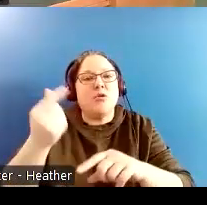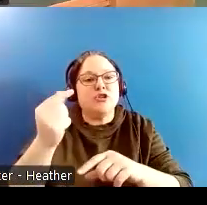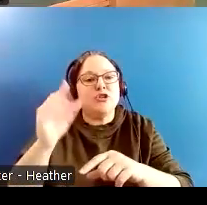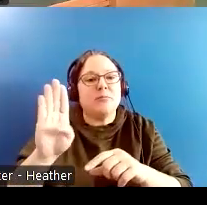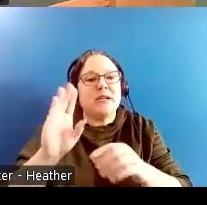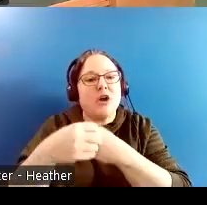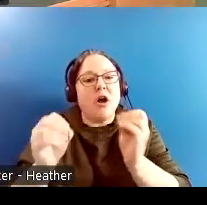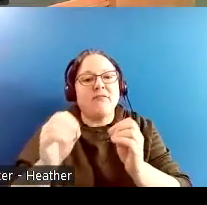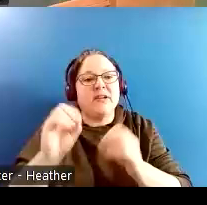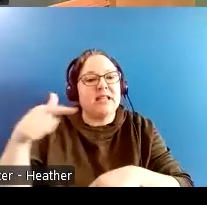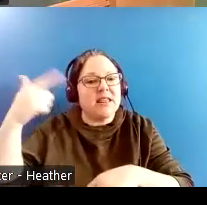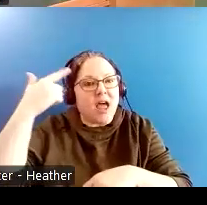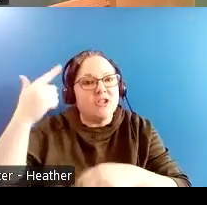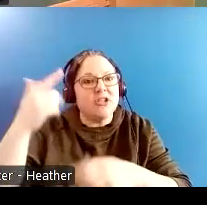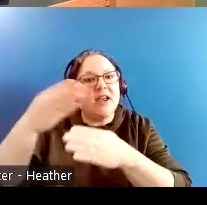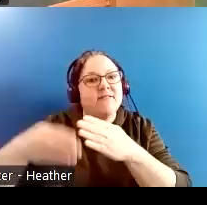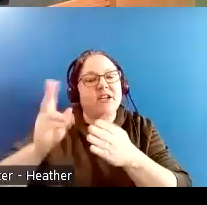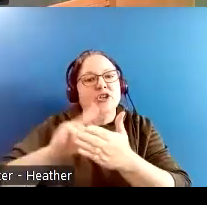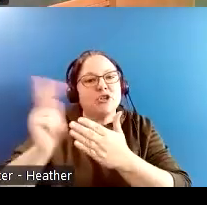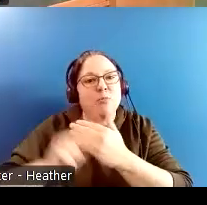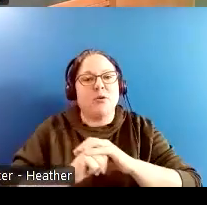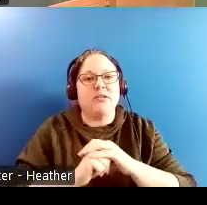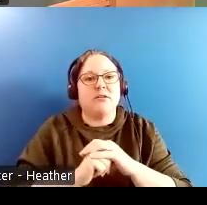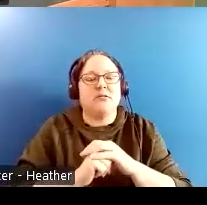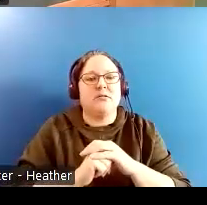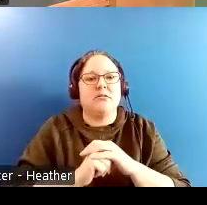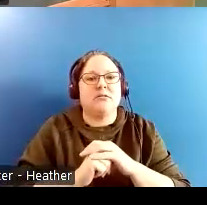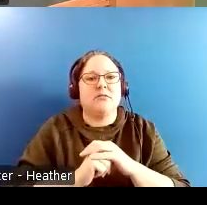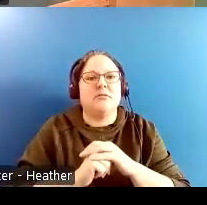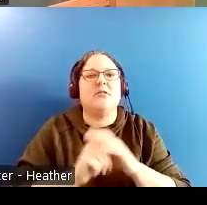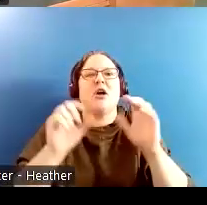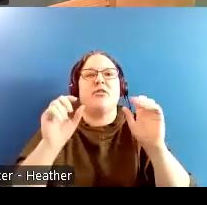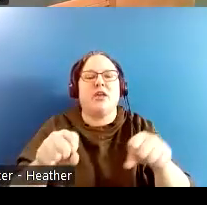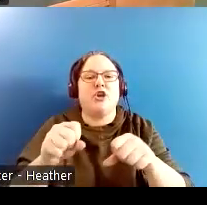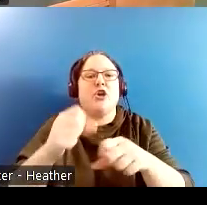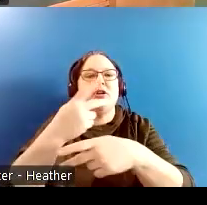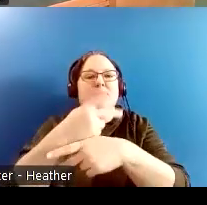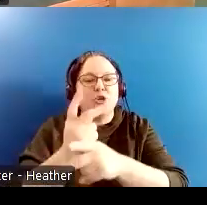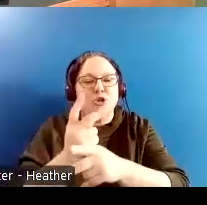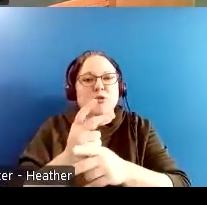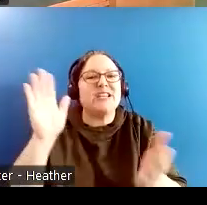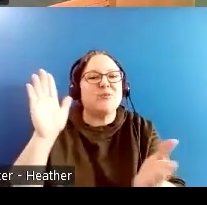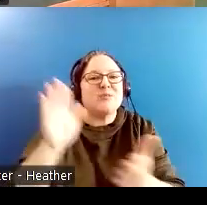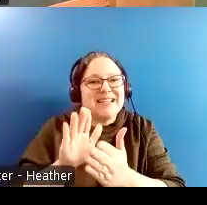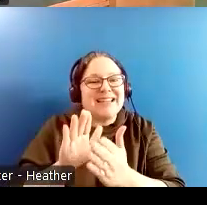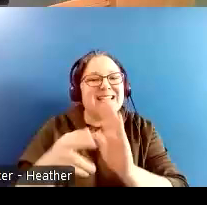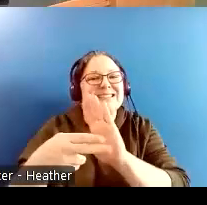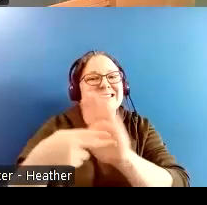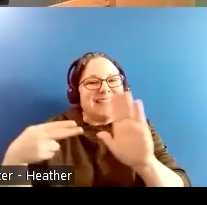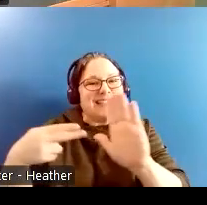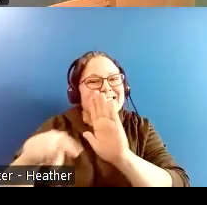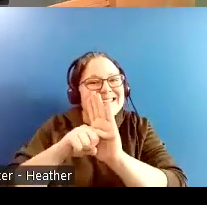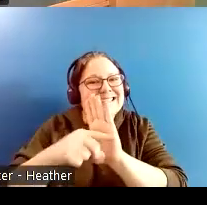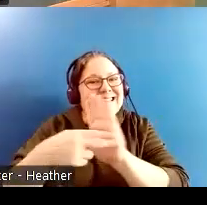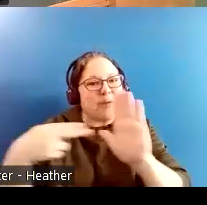to complete the program. It was reproducible, and there was less stigma than having to see a therapist. And most importantly, there